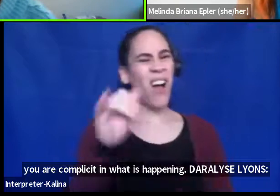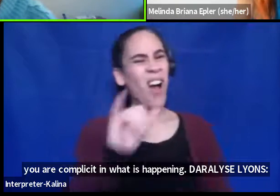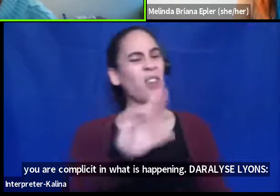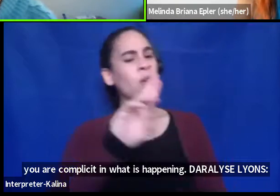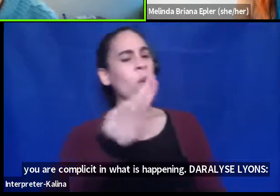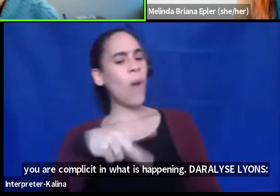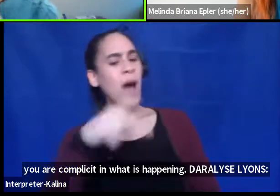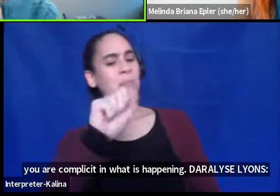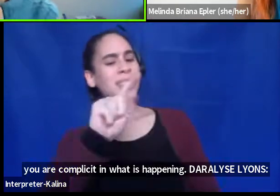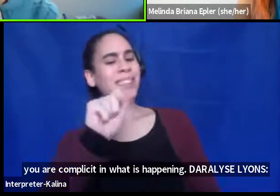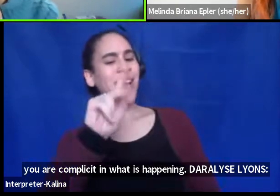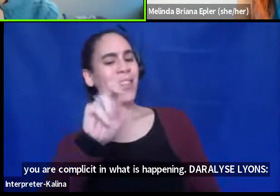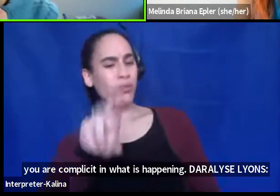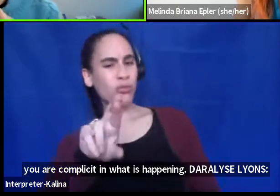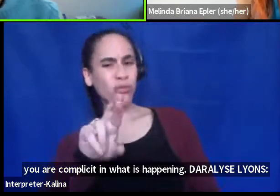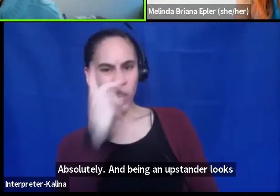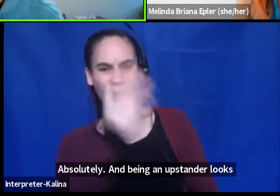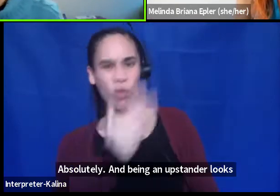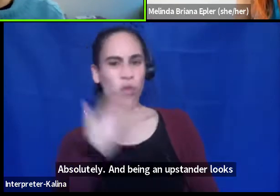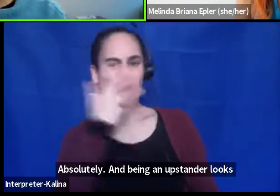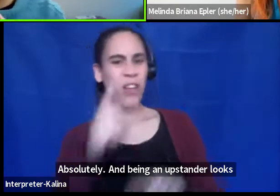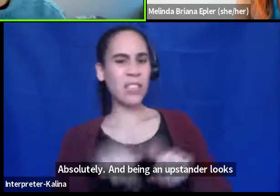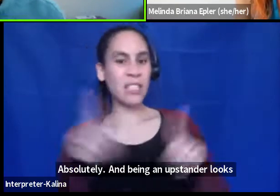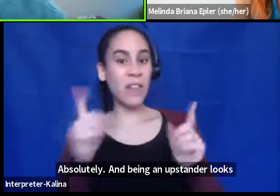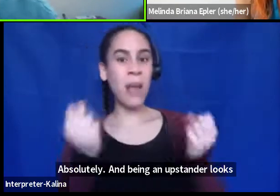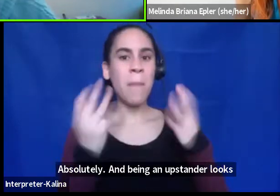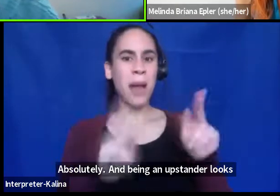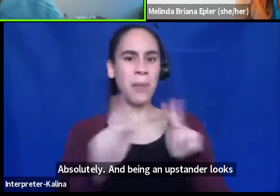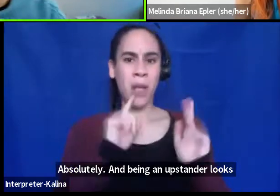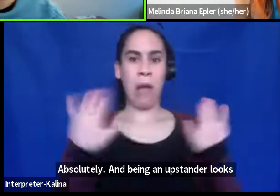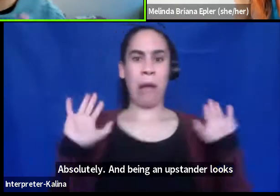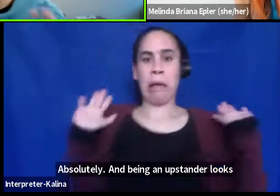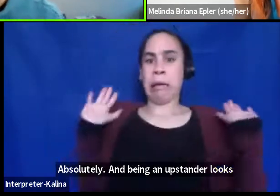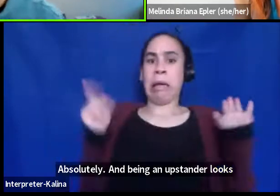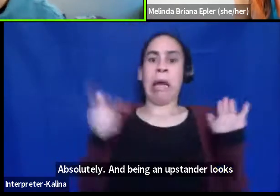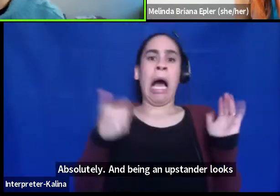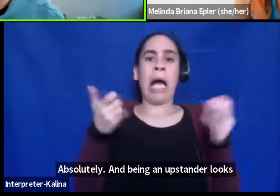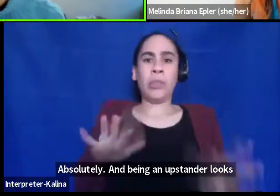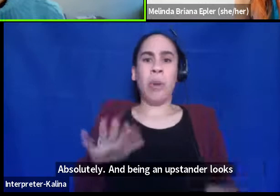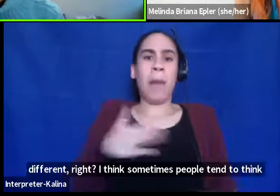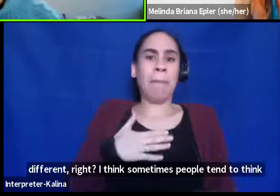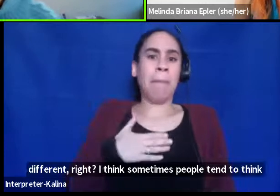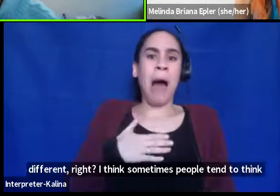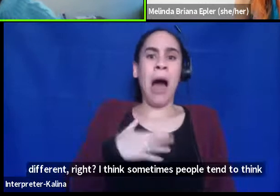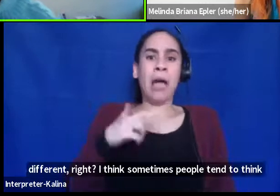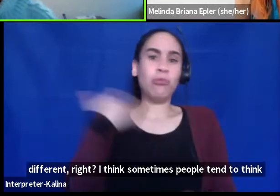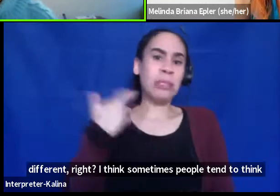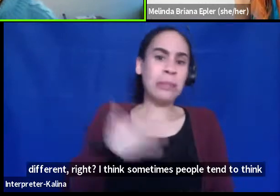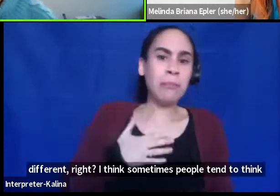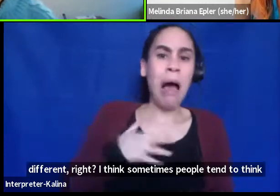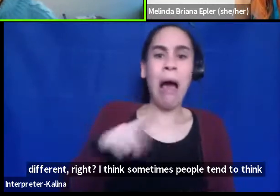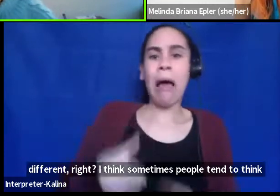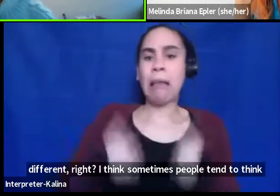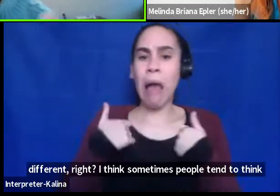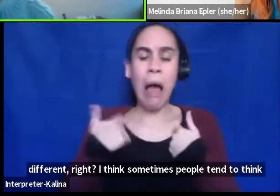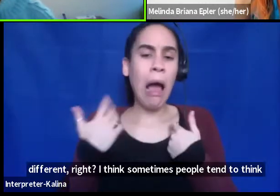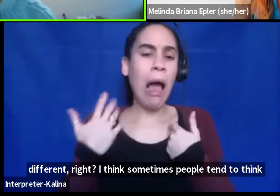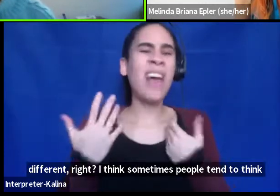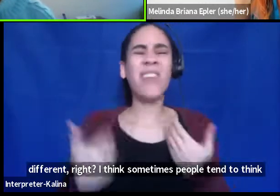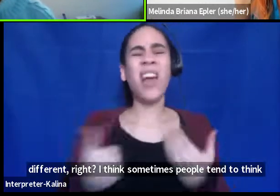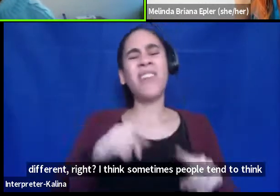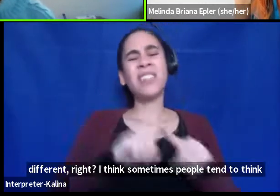like, I think sometimes people tend to think like, oh my God, like I wouldn't want to put myself or my life at risk. And there are different schools of